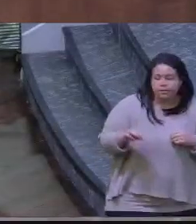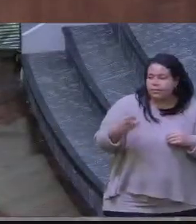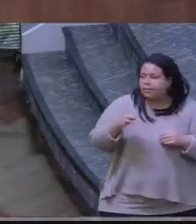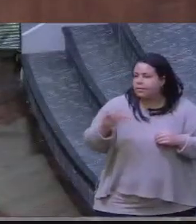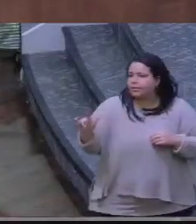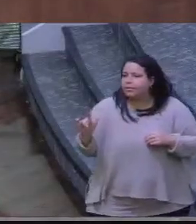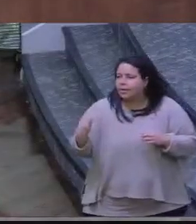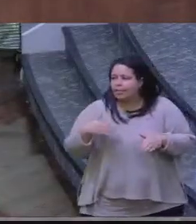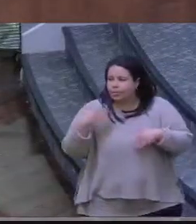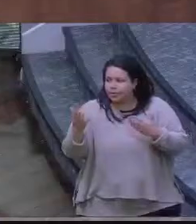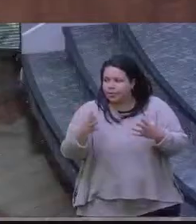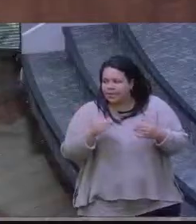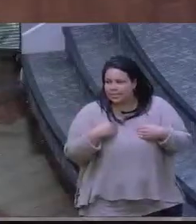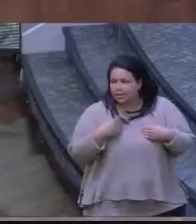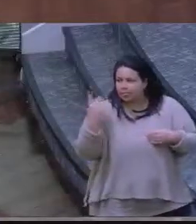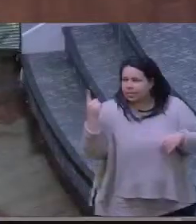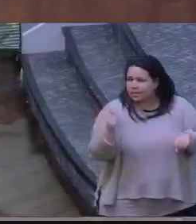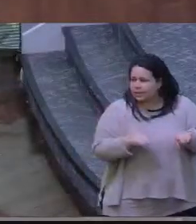agenda.